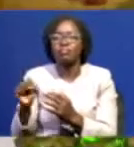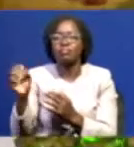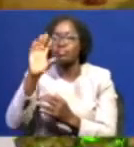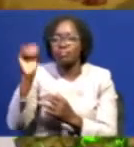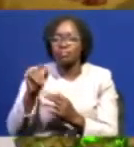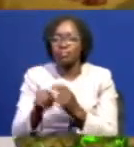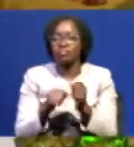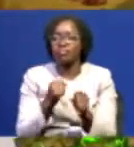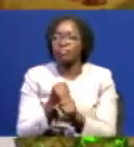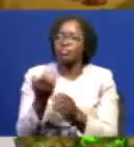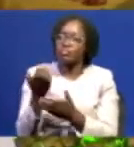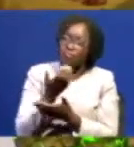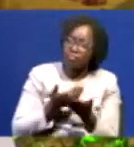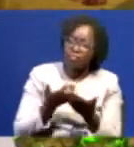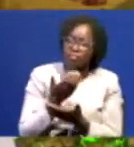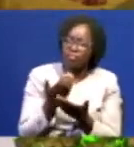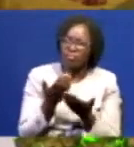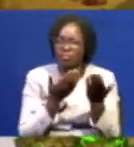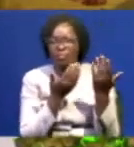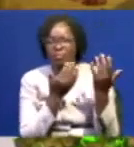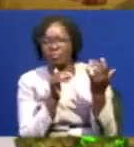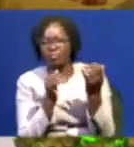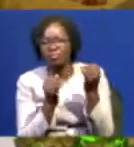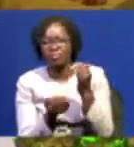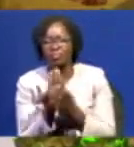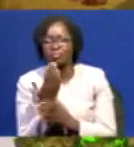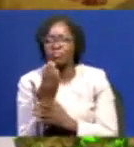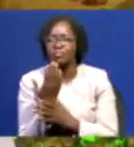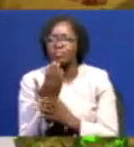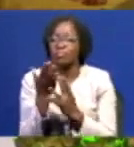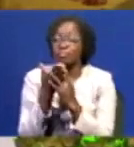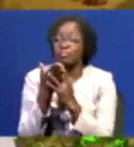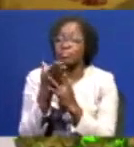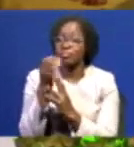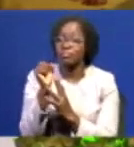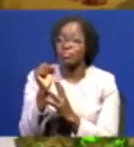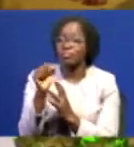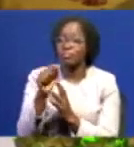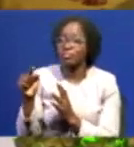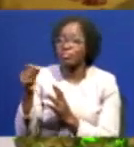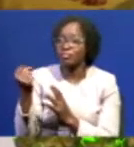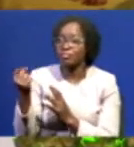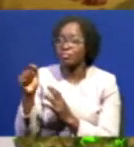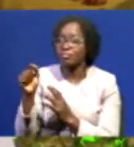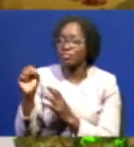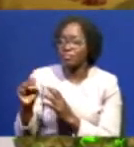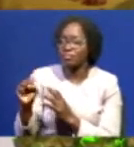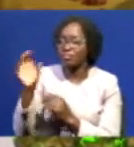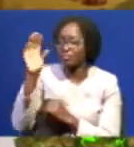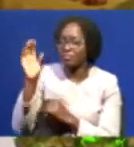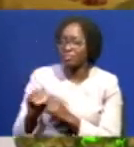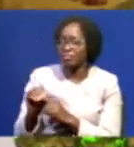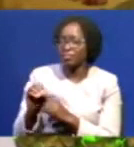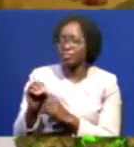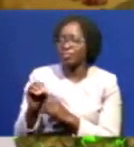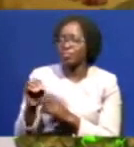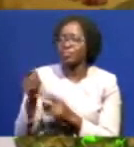year. The economy is expected to grow between 5% and 5.5% in